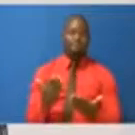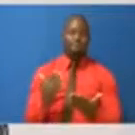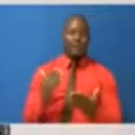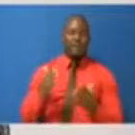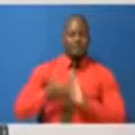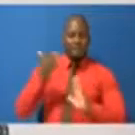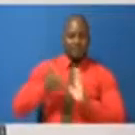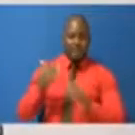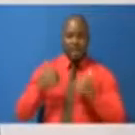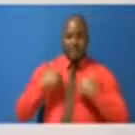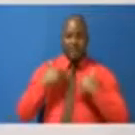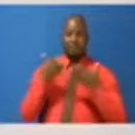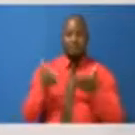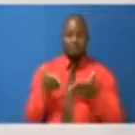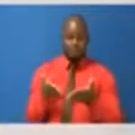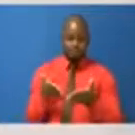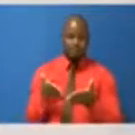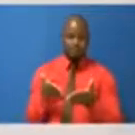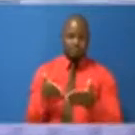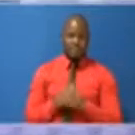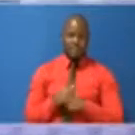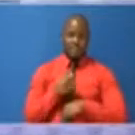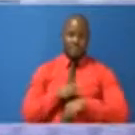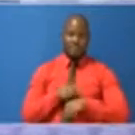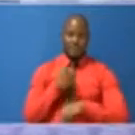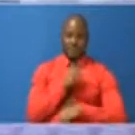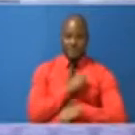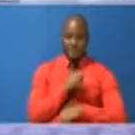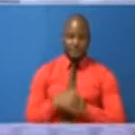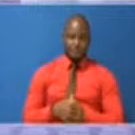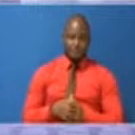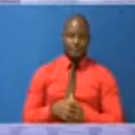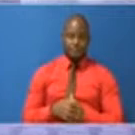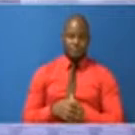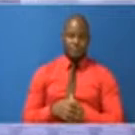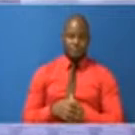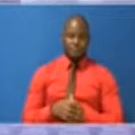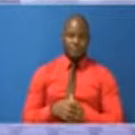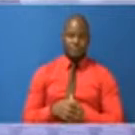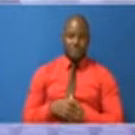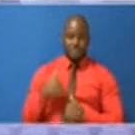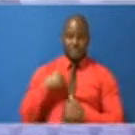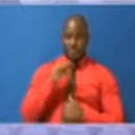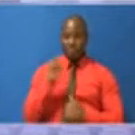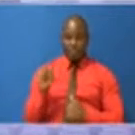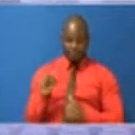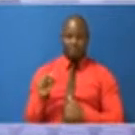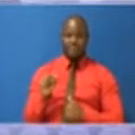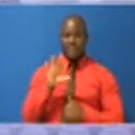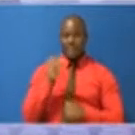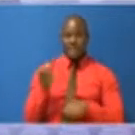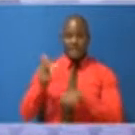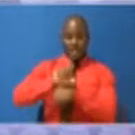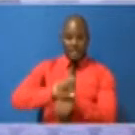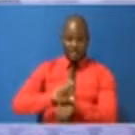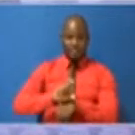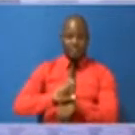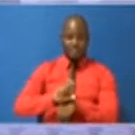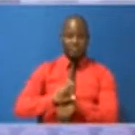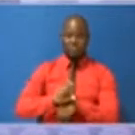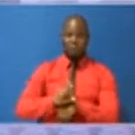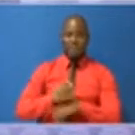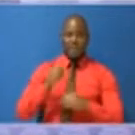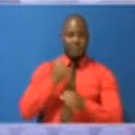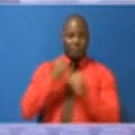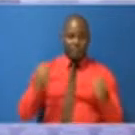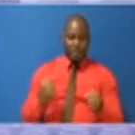more faster to have them your time is up uh but but those i'll add you 30 seconds are those not